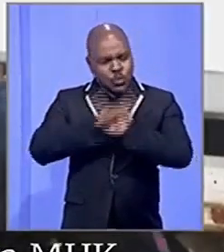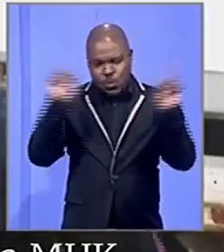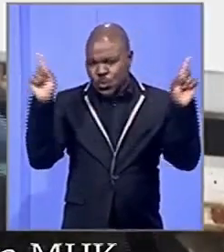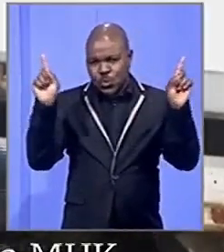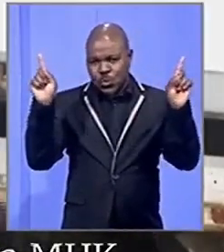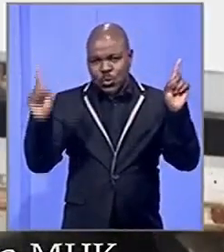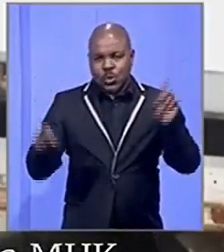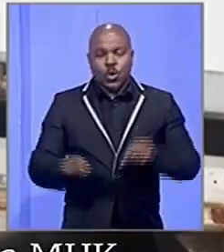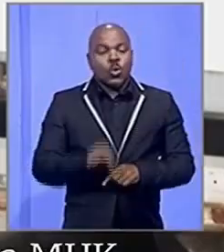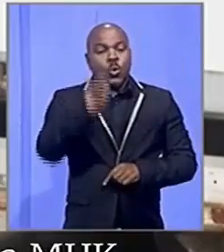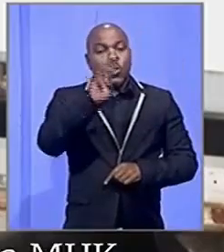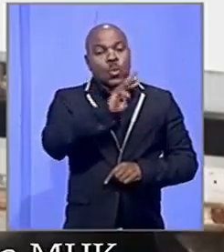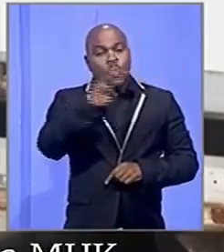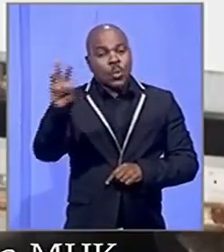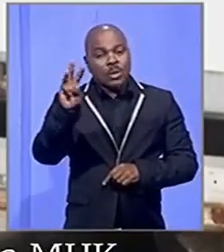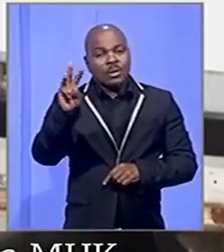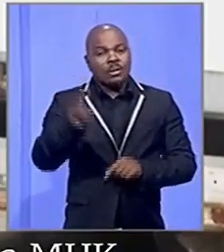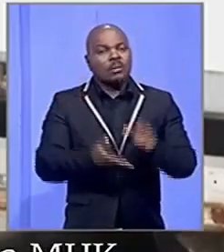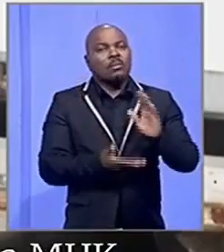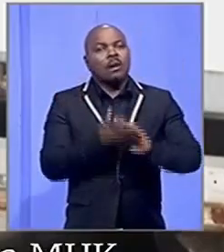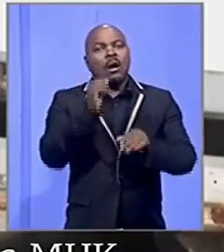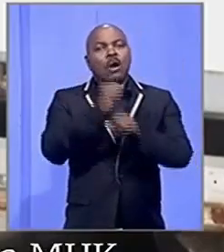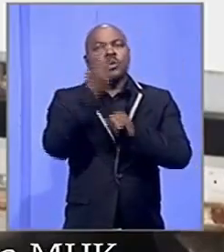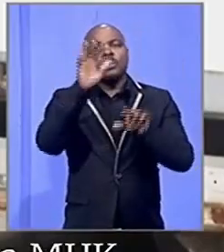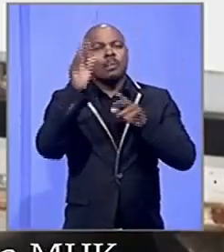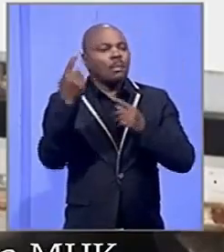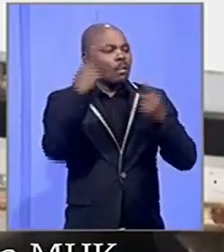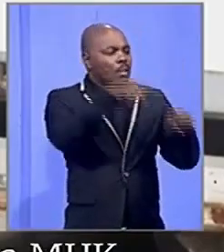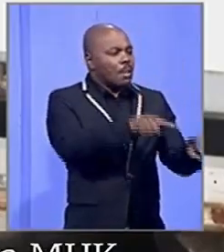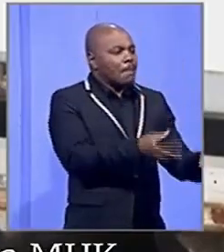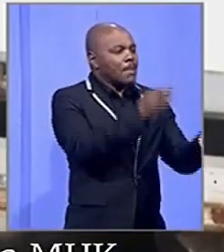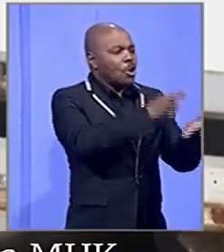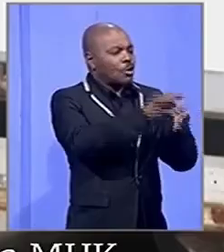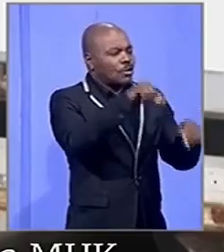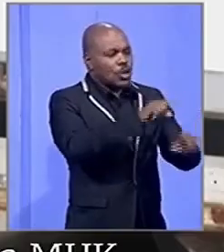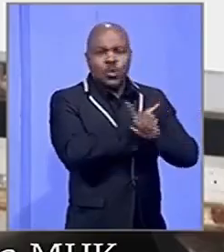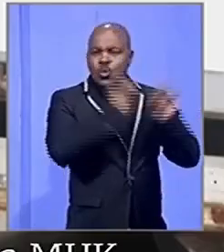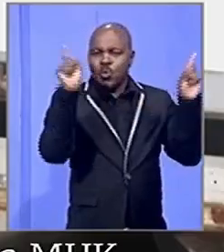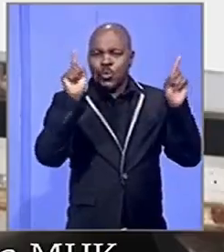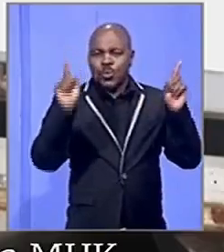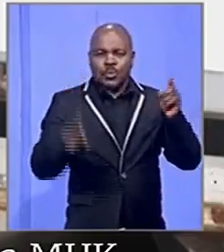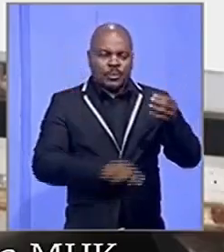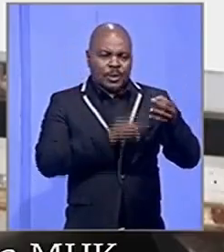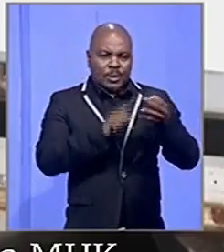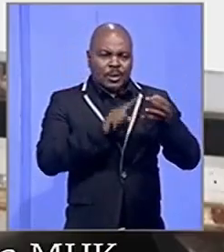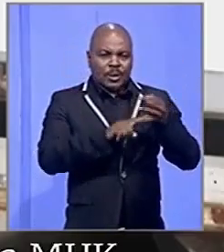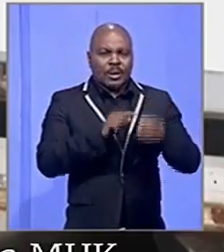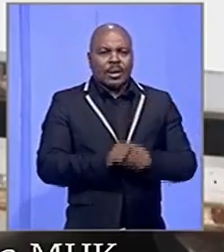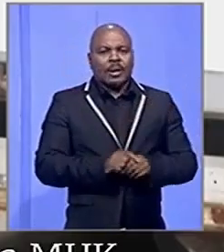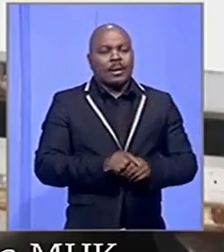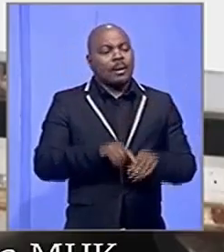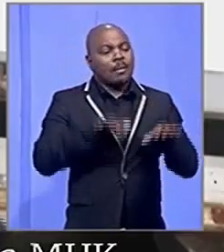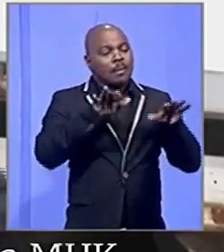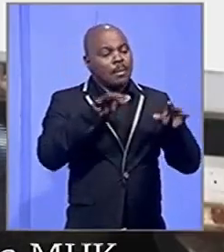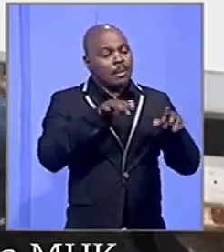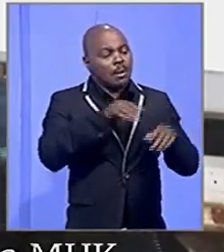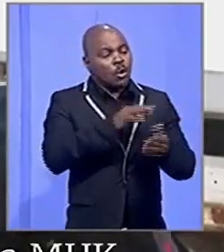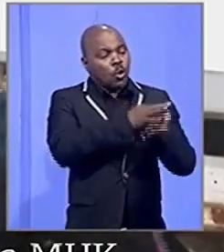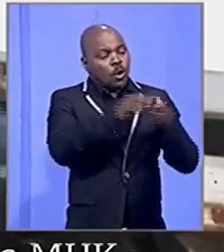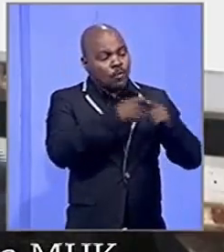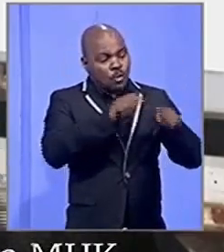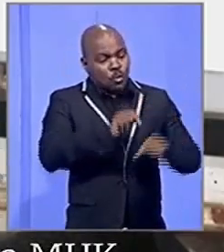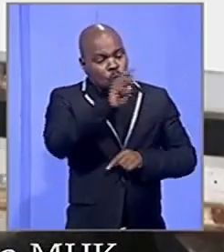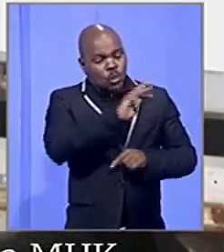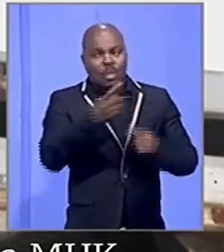tenders of the Northwest must stop going to Gauteng. Tenders of the Northwest must stop going to KZN. They